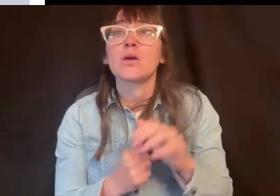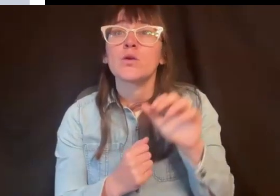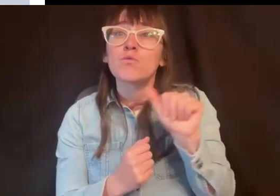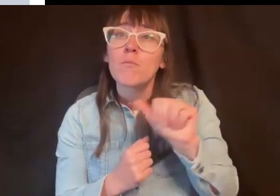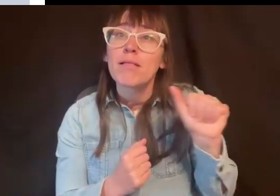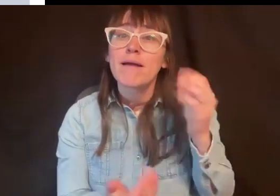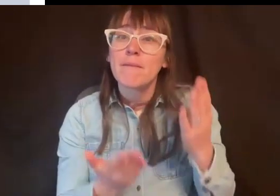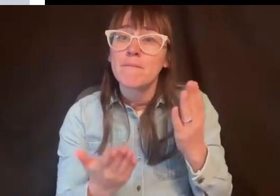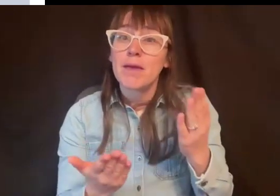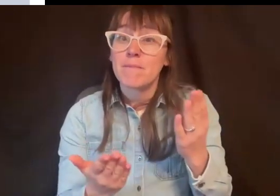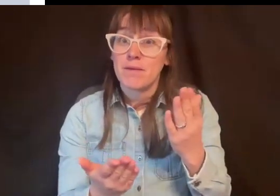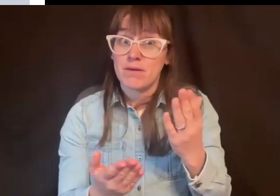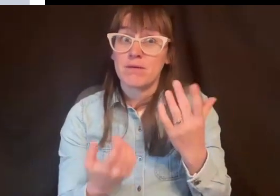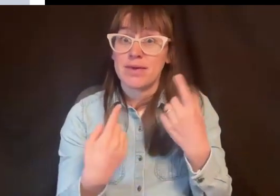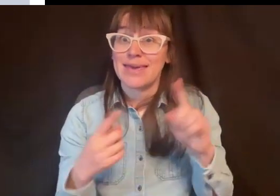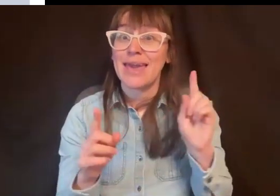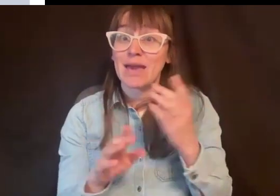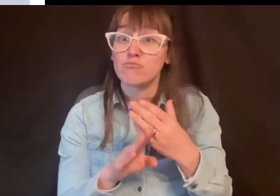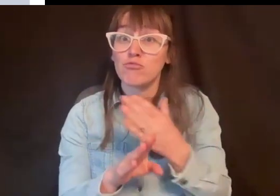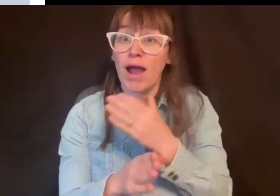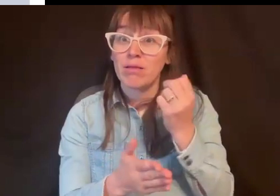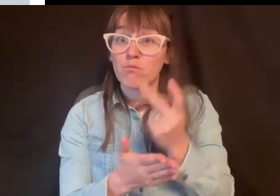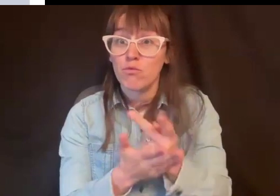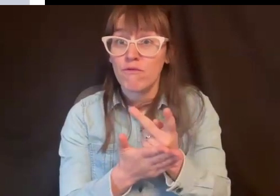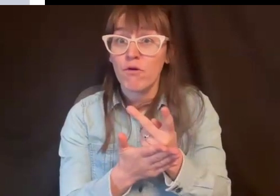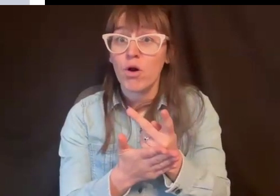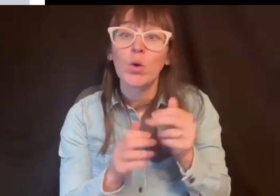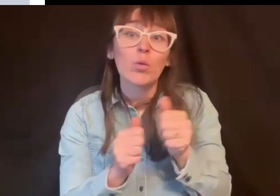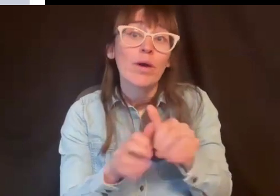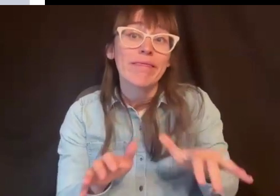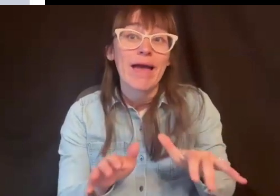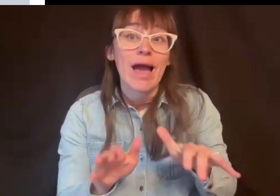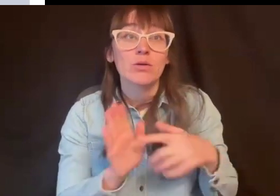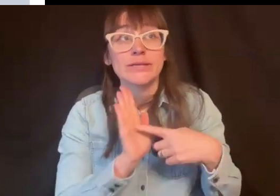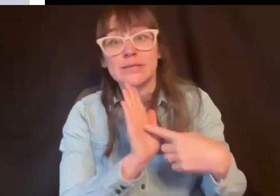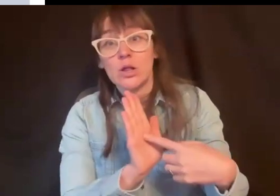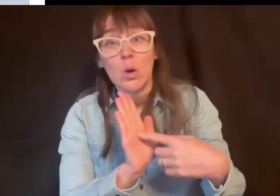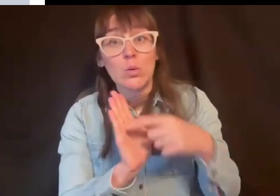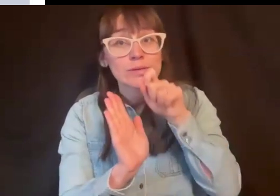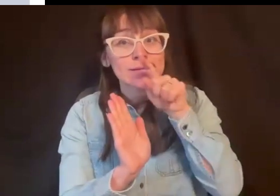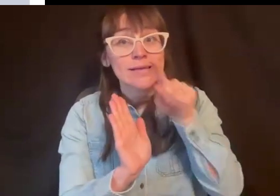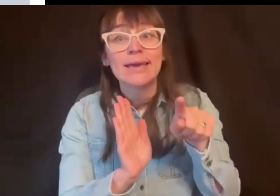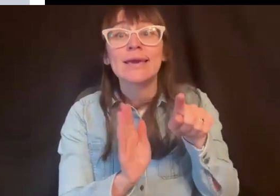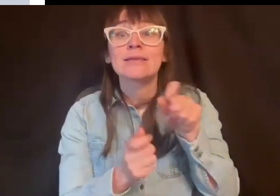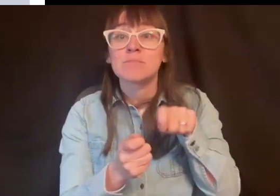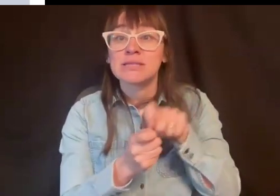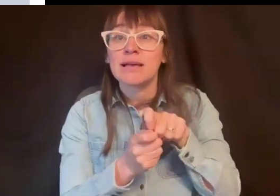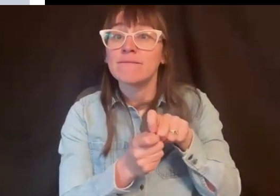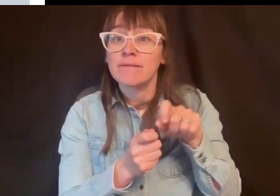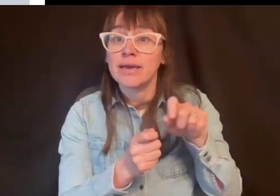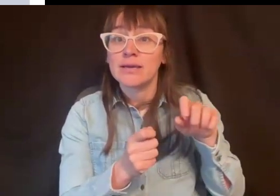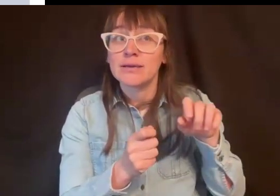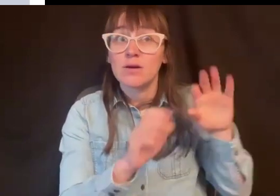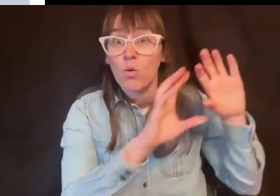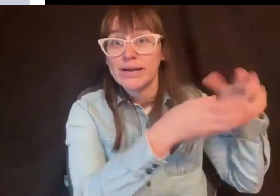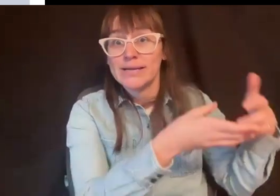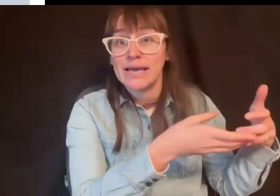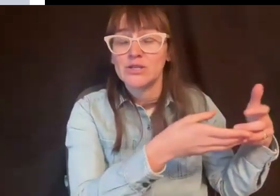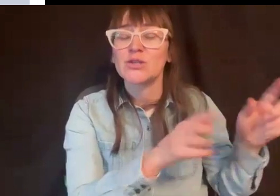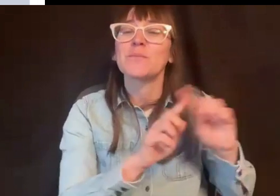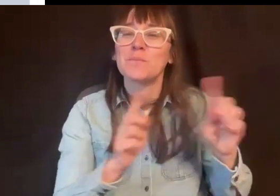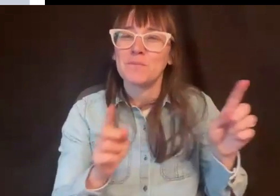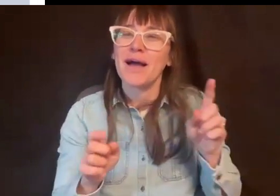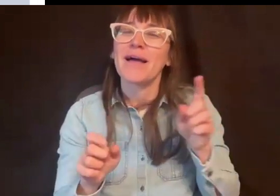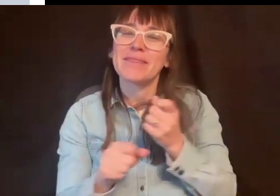get prior approval for a 212 agreement without disclosing the specific organization that they're contracting with. But because of the annual disclosure